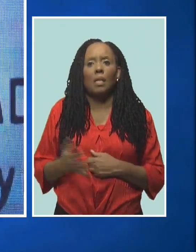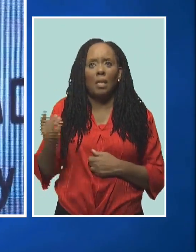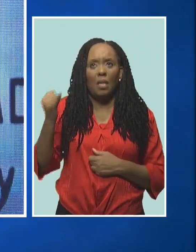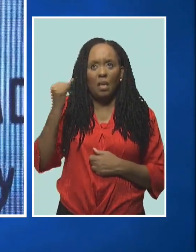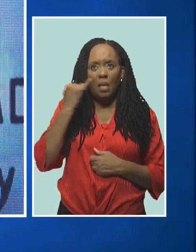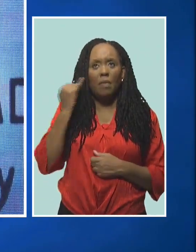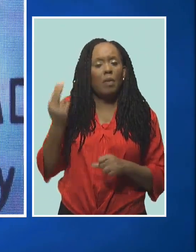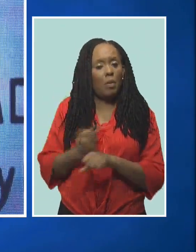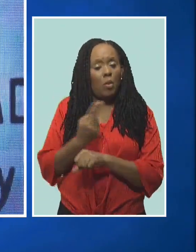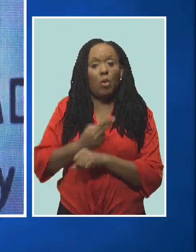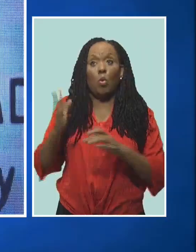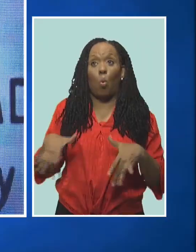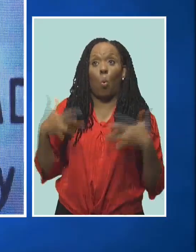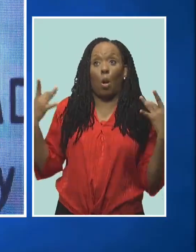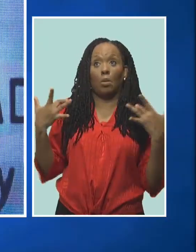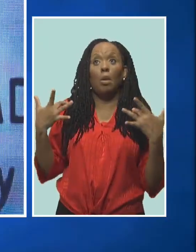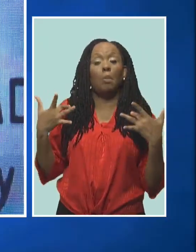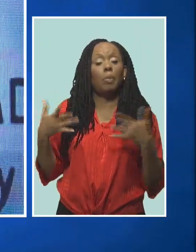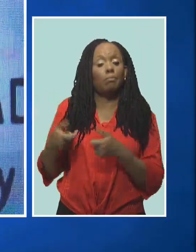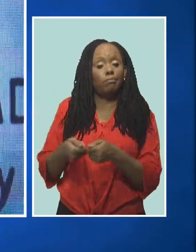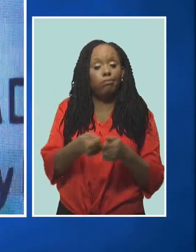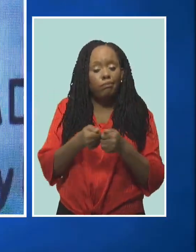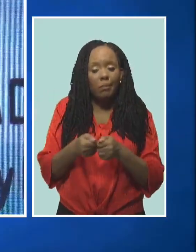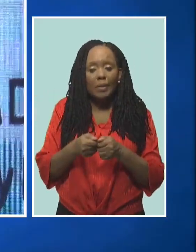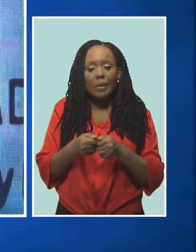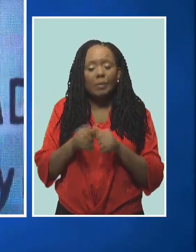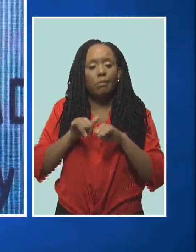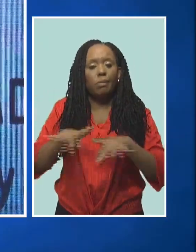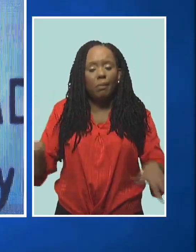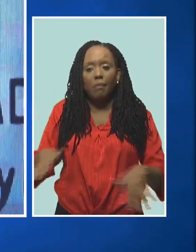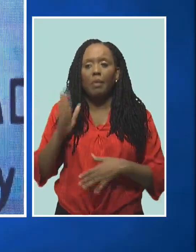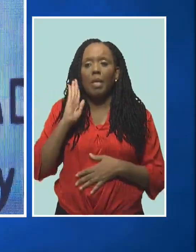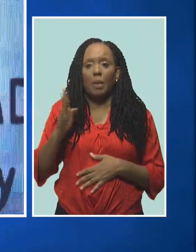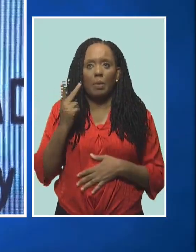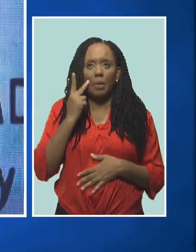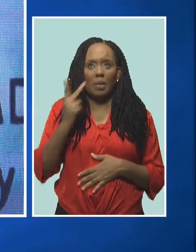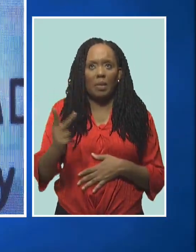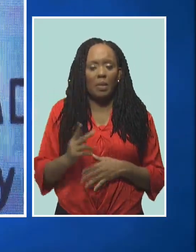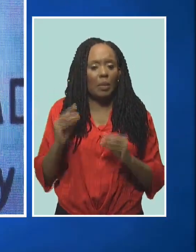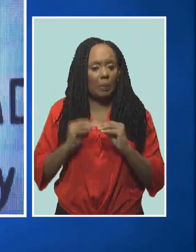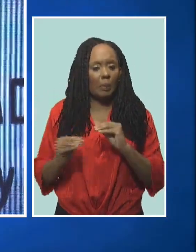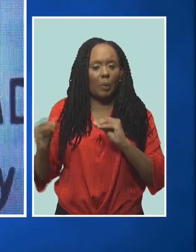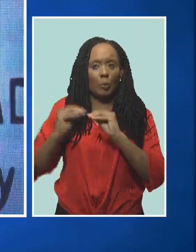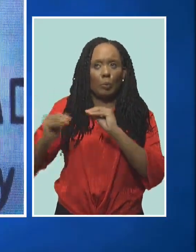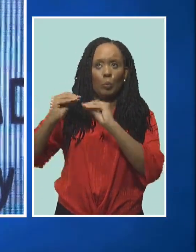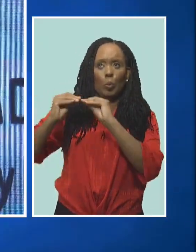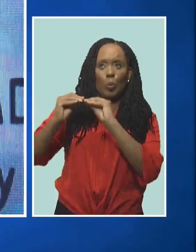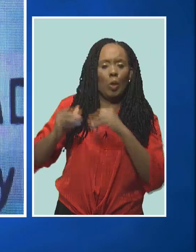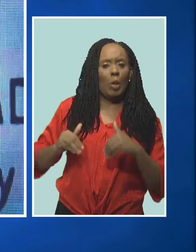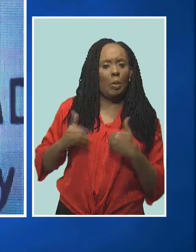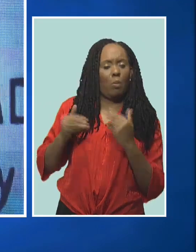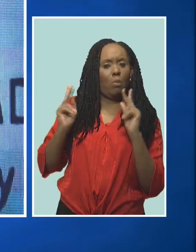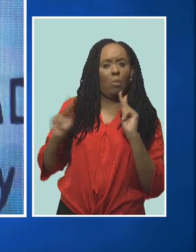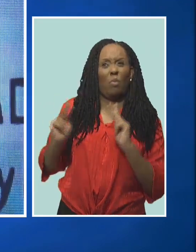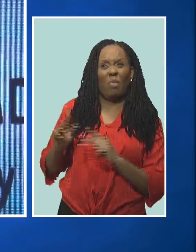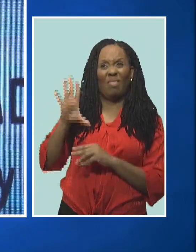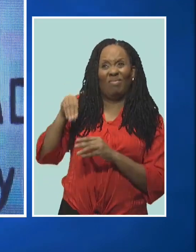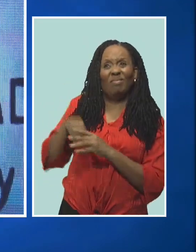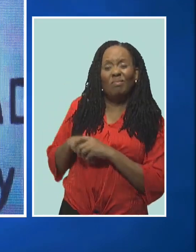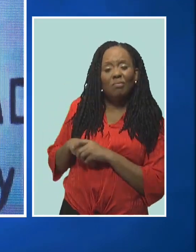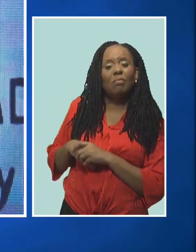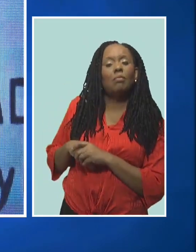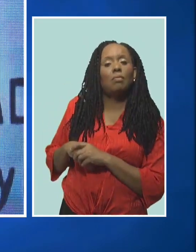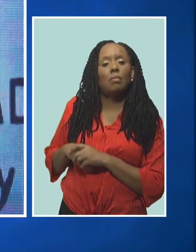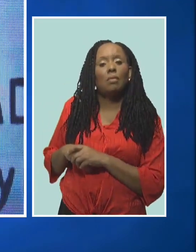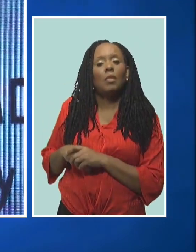year, we are expecting that we will see more and more young people in this country on the